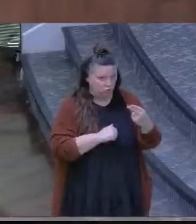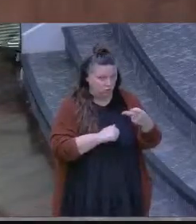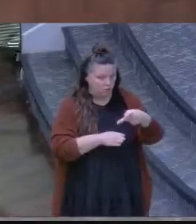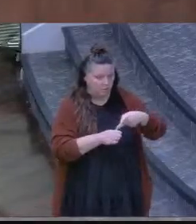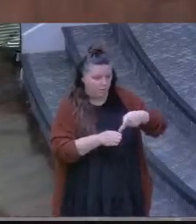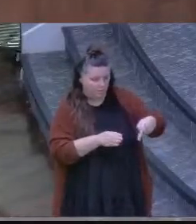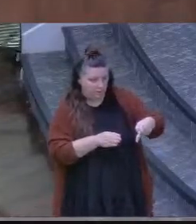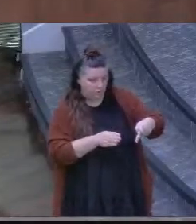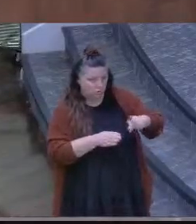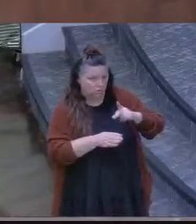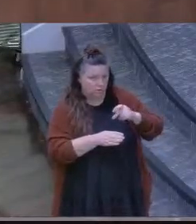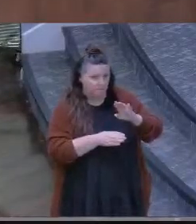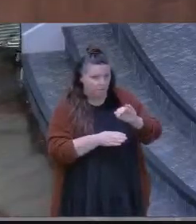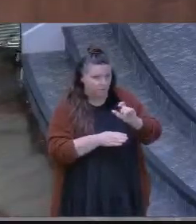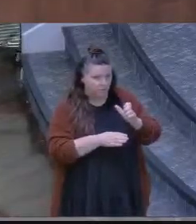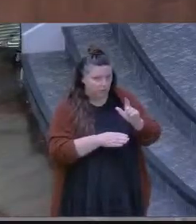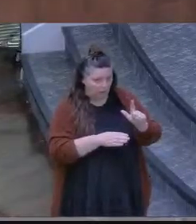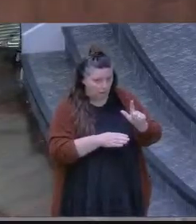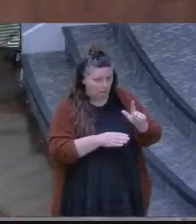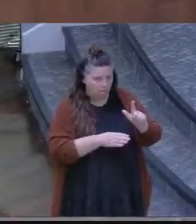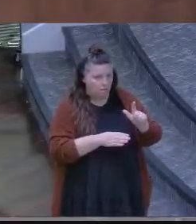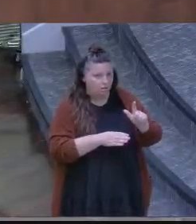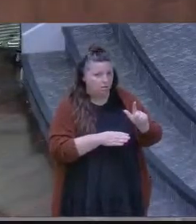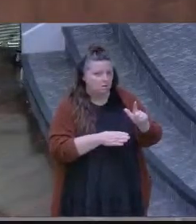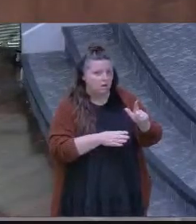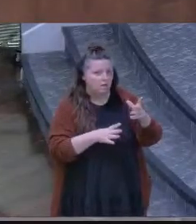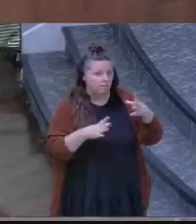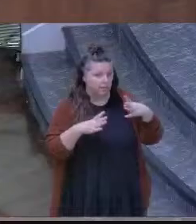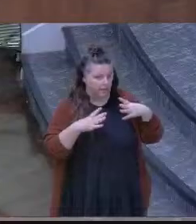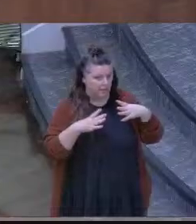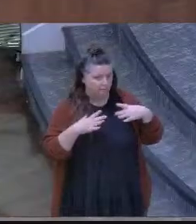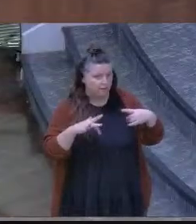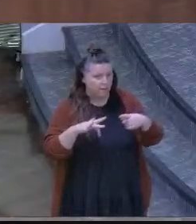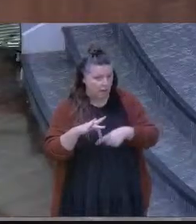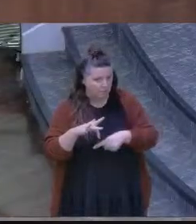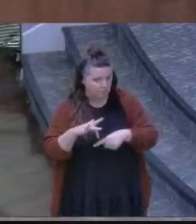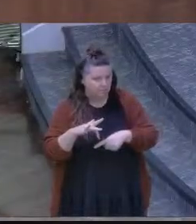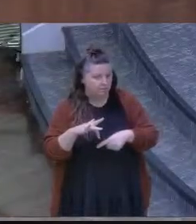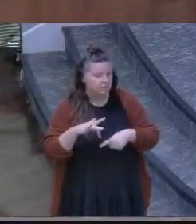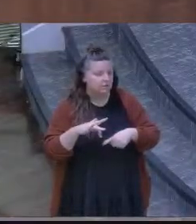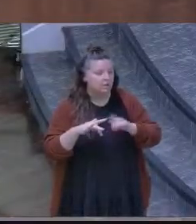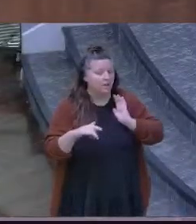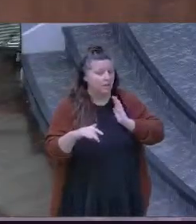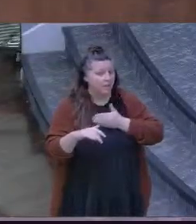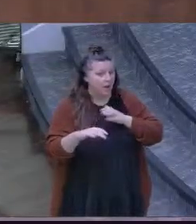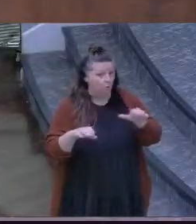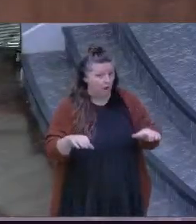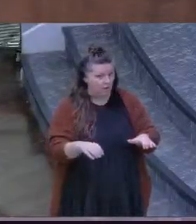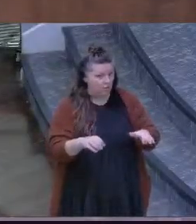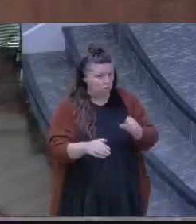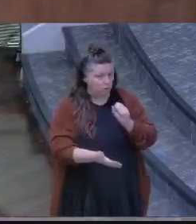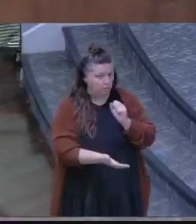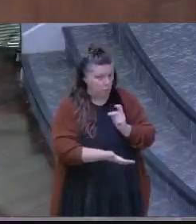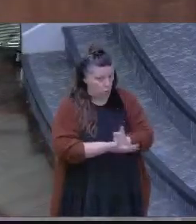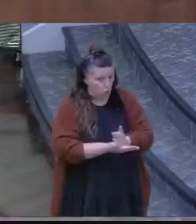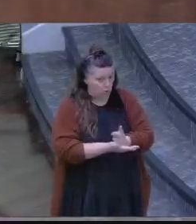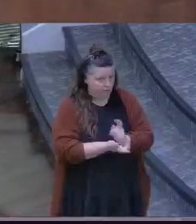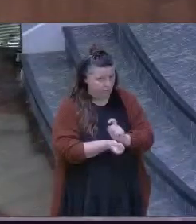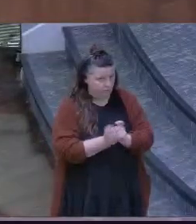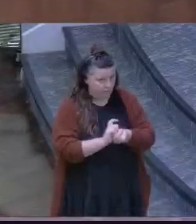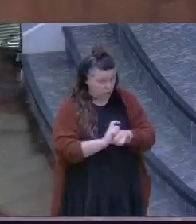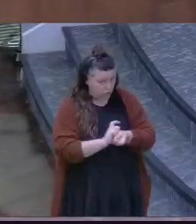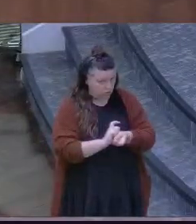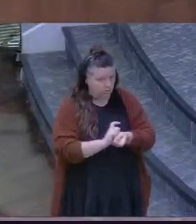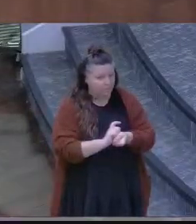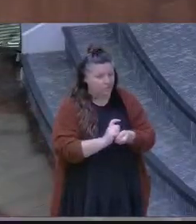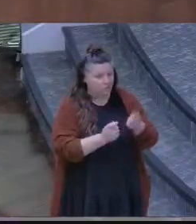personnel leave and absences, and the action is to approve the revisions. If you remember, we've been going back and